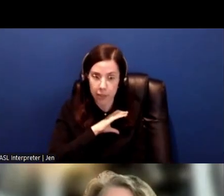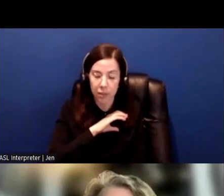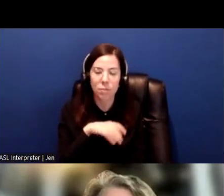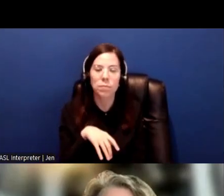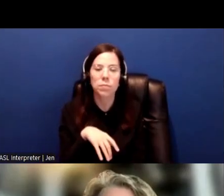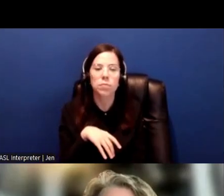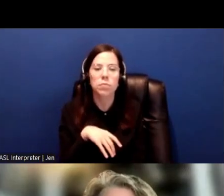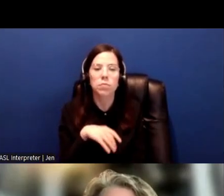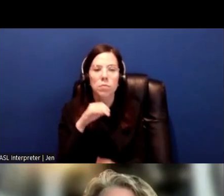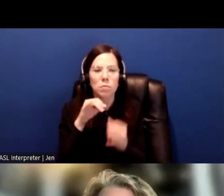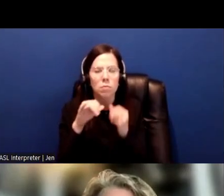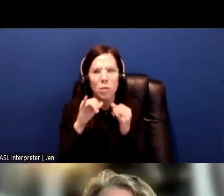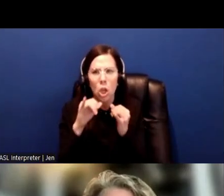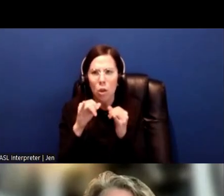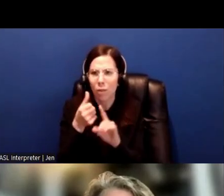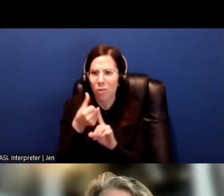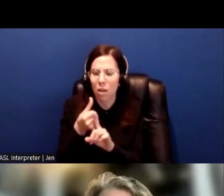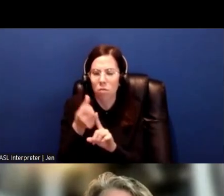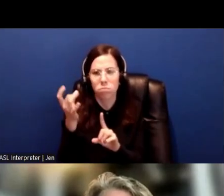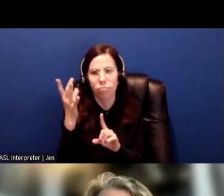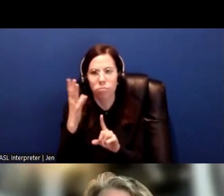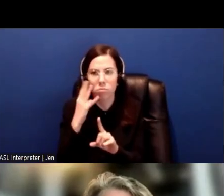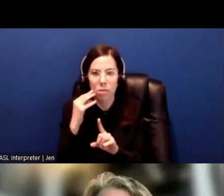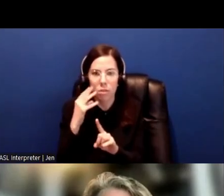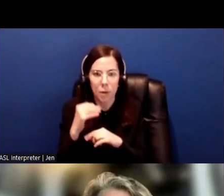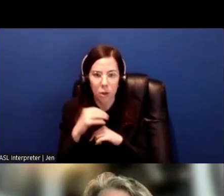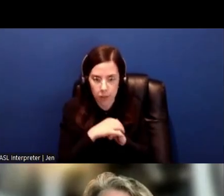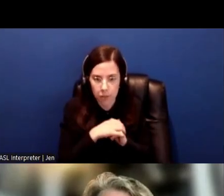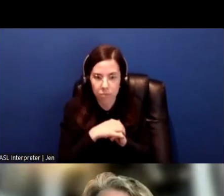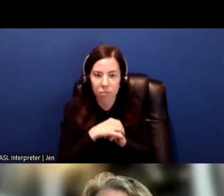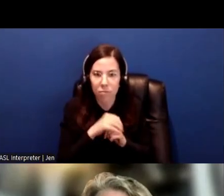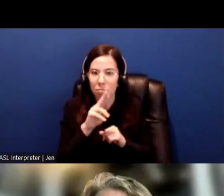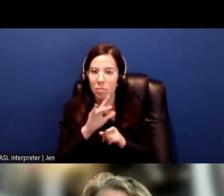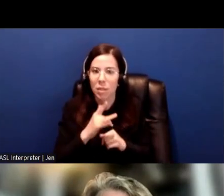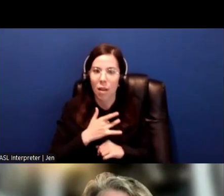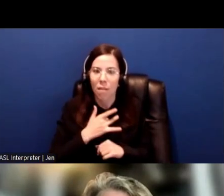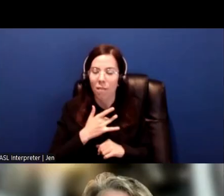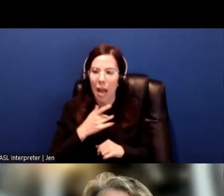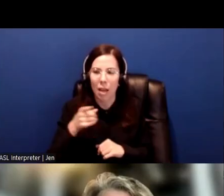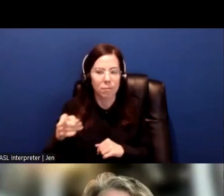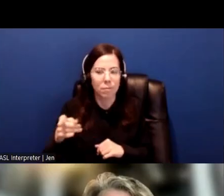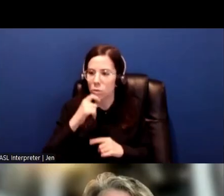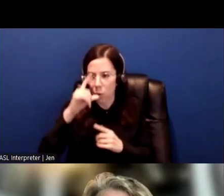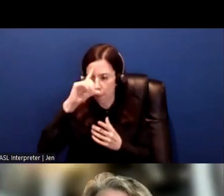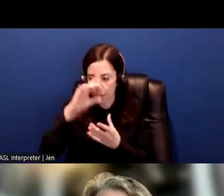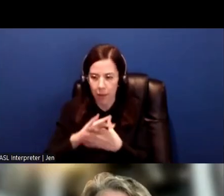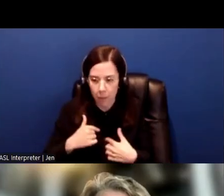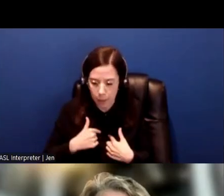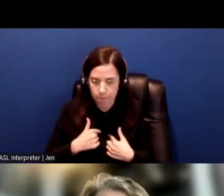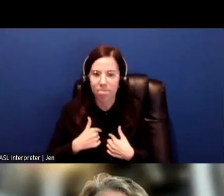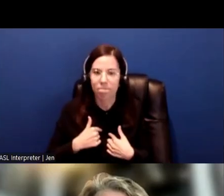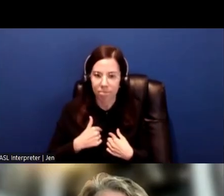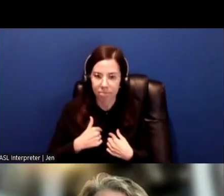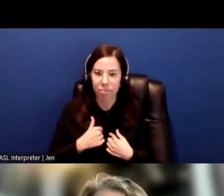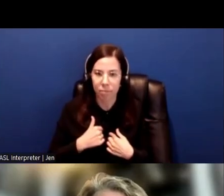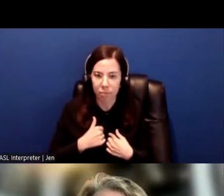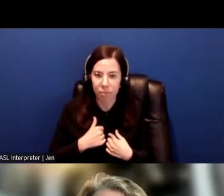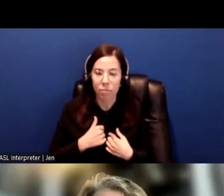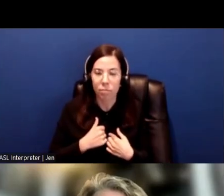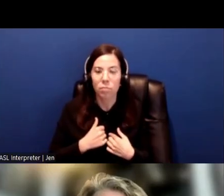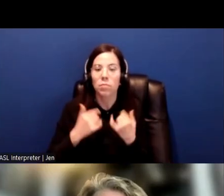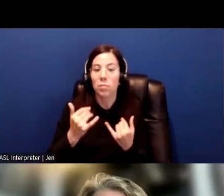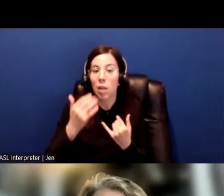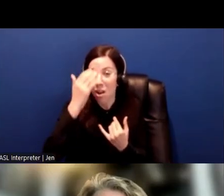The interview is a terrible experience, and Sandy did not feel believed. She knows she